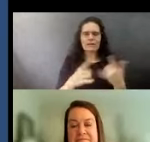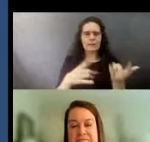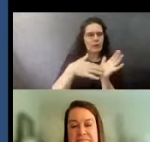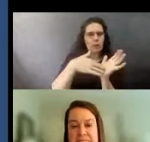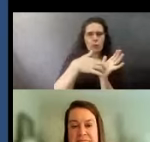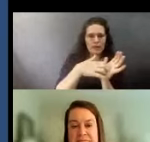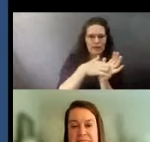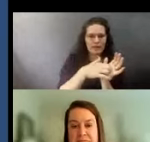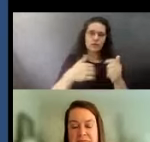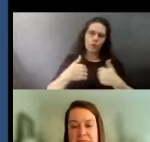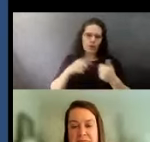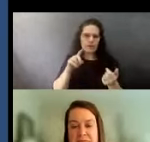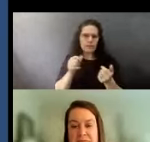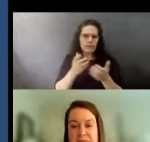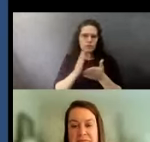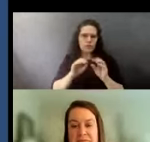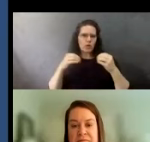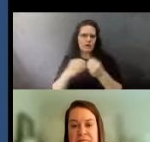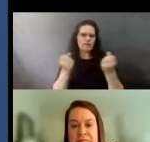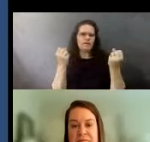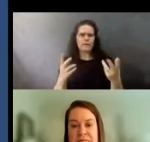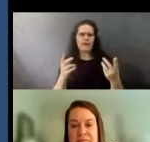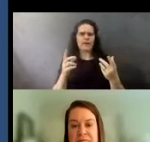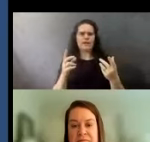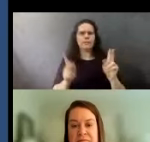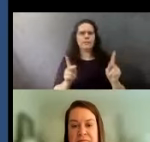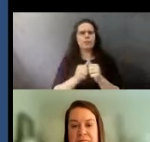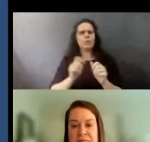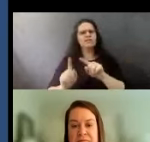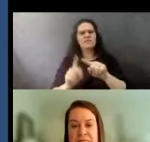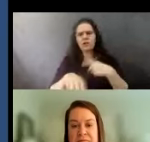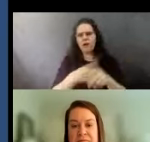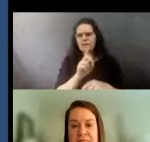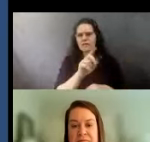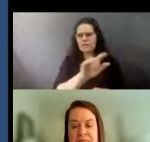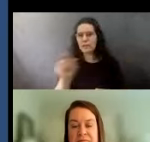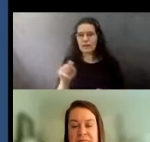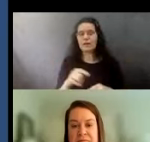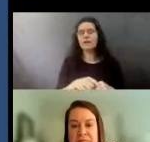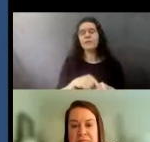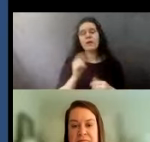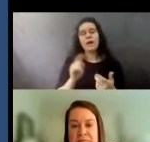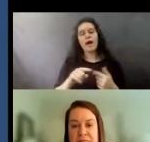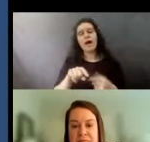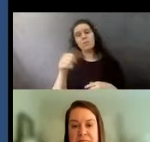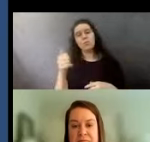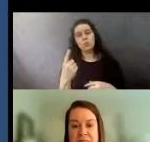different disabilities represented on our staff. We have another disabled employee who, because of her severe